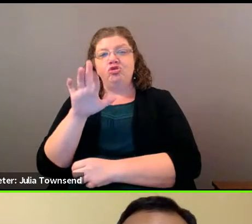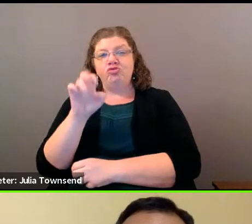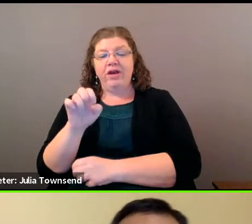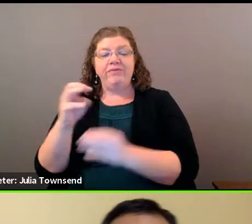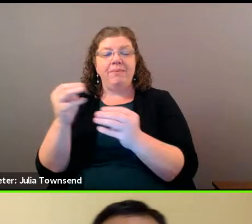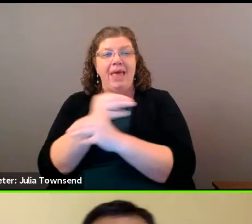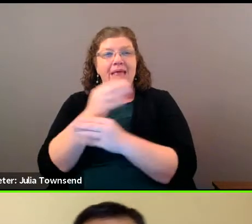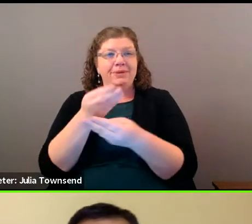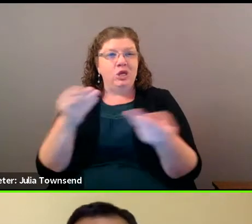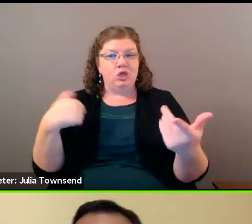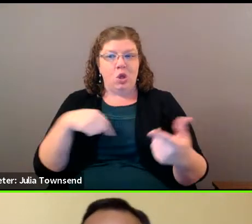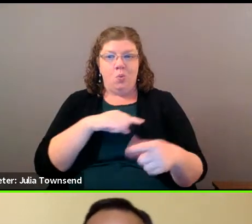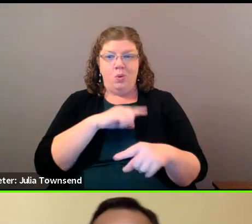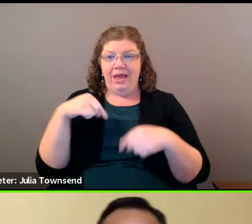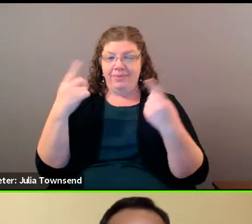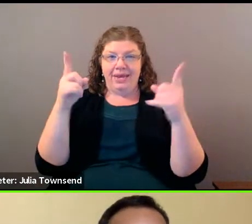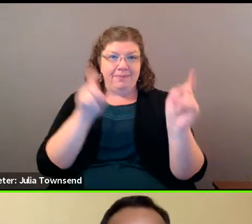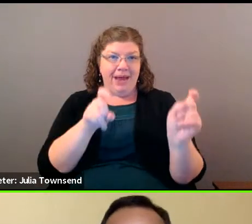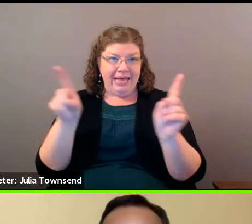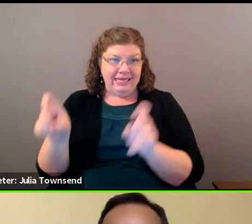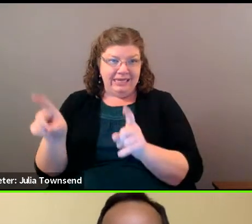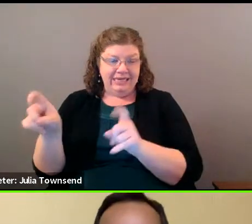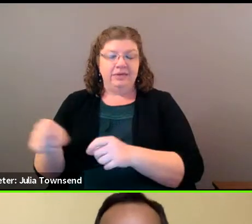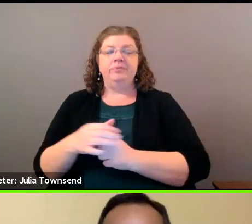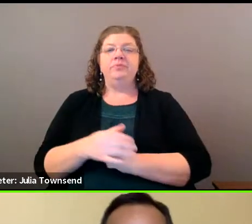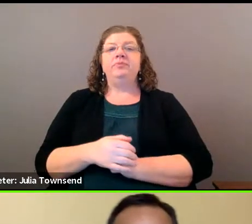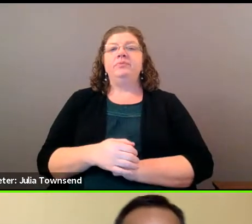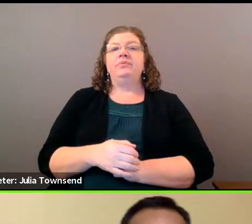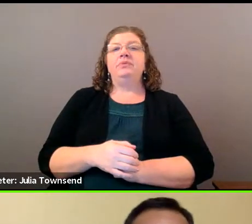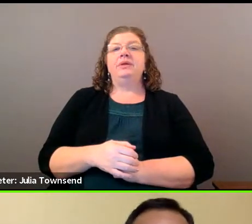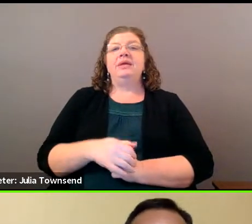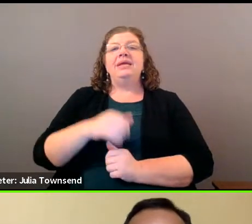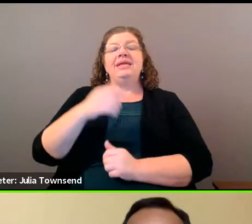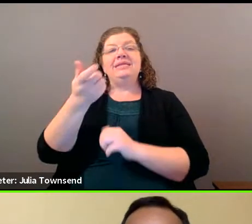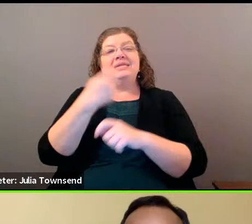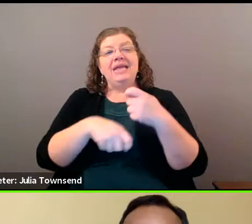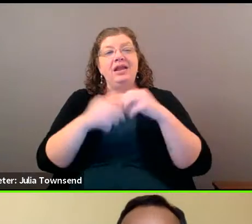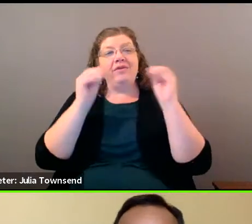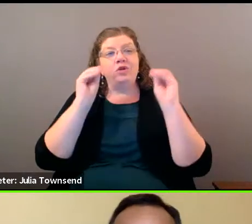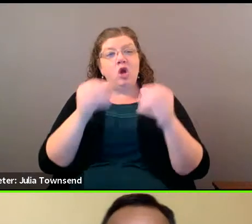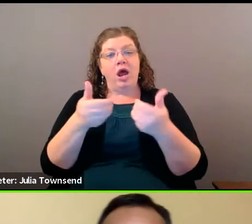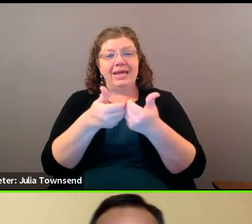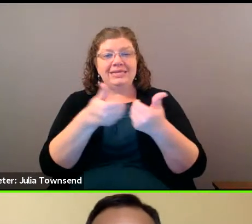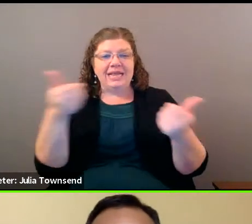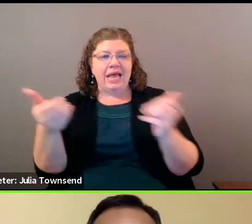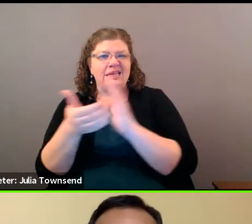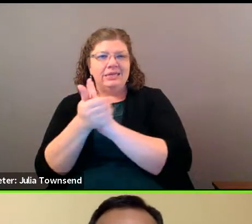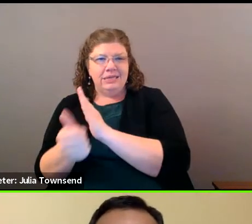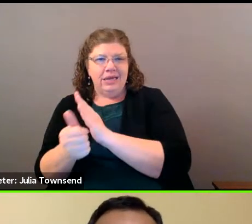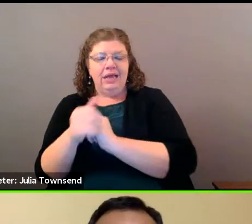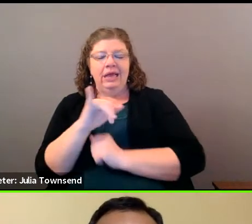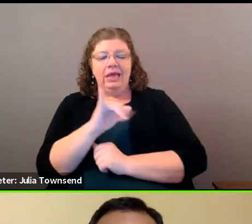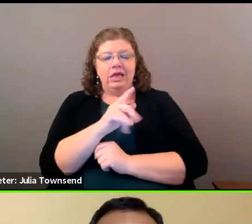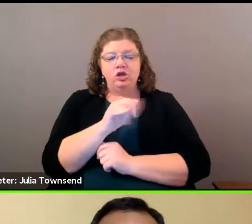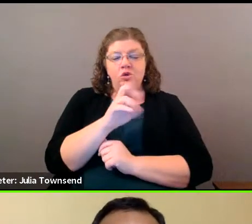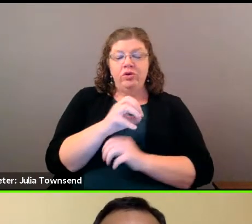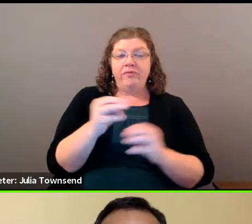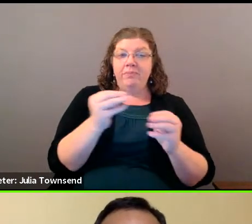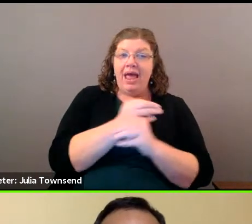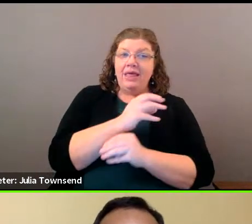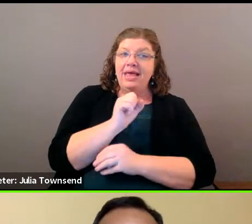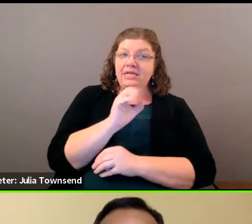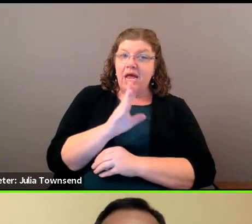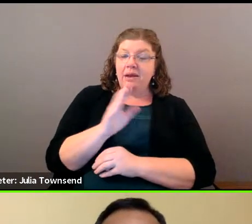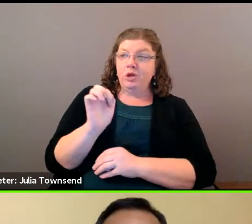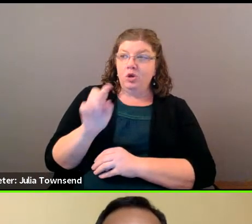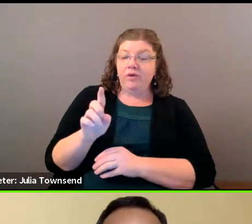been piloting, rather than taught as an isolated separate skill. And then illustrative math and Santa Barbara Unified share